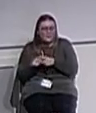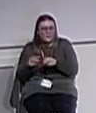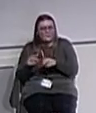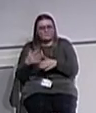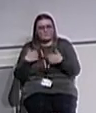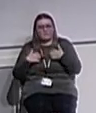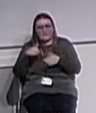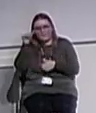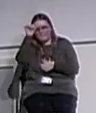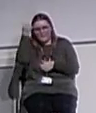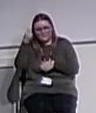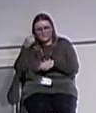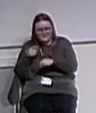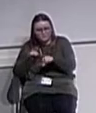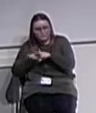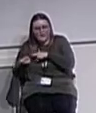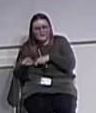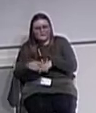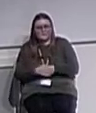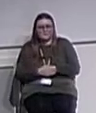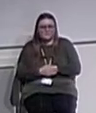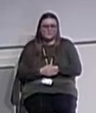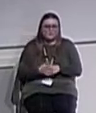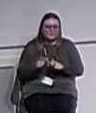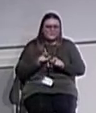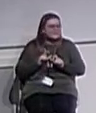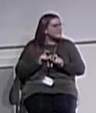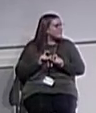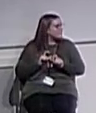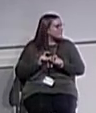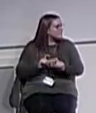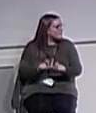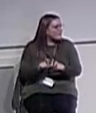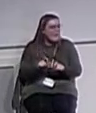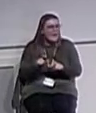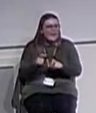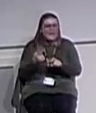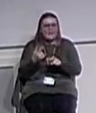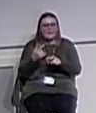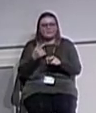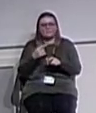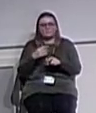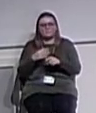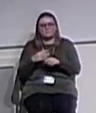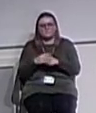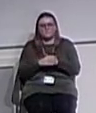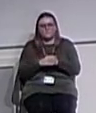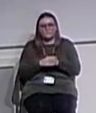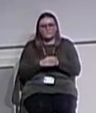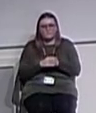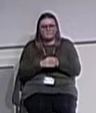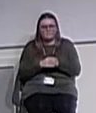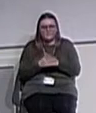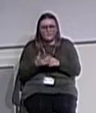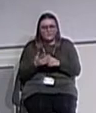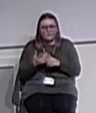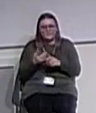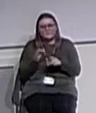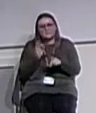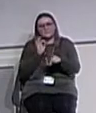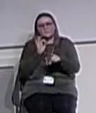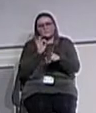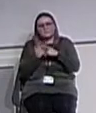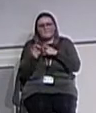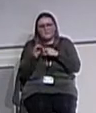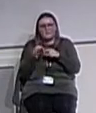Now, as I said before, to stay on the industrial placement year or to stay on the integrated master's, you do have to get a certain mark in first year